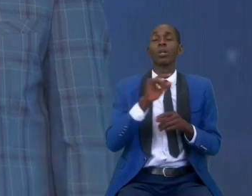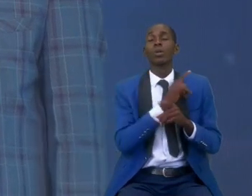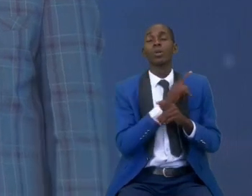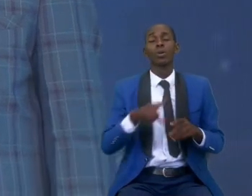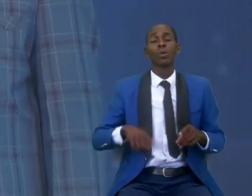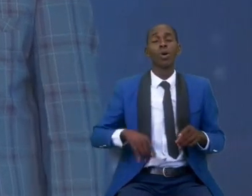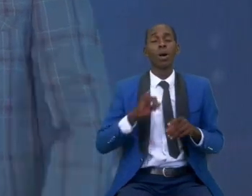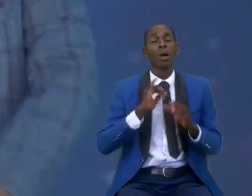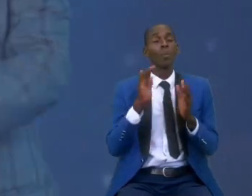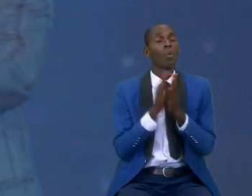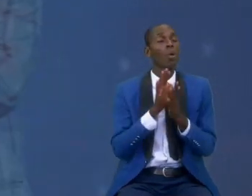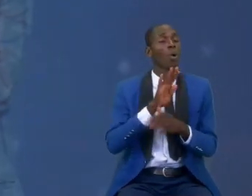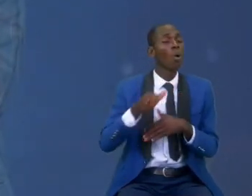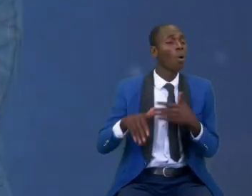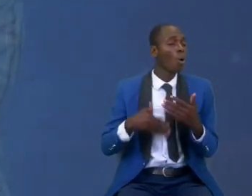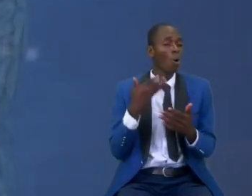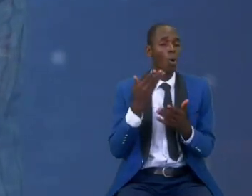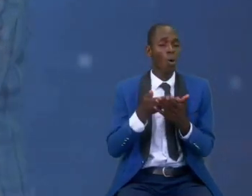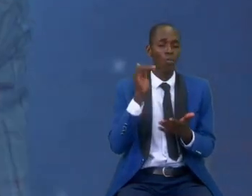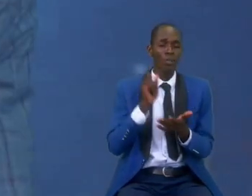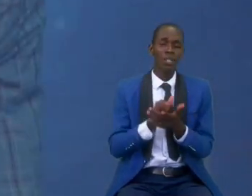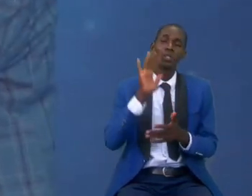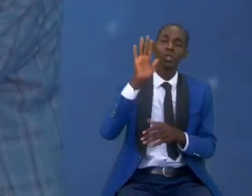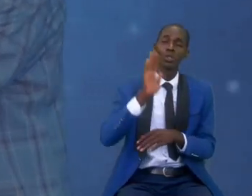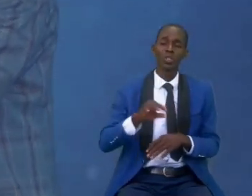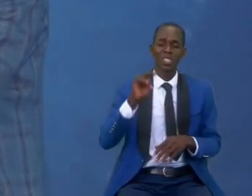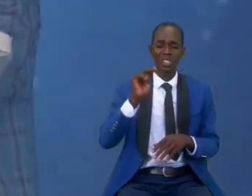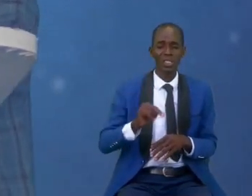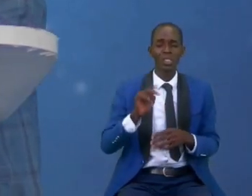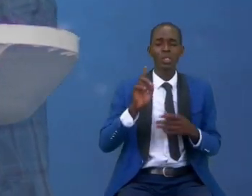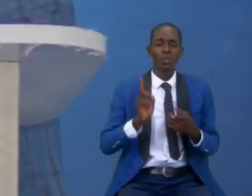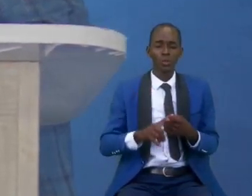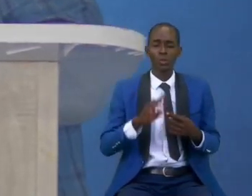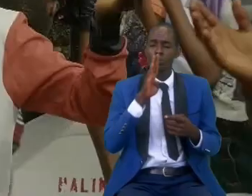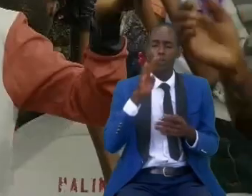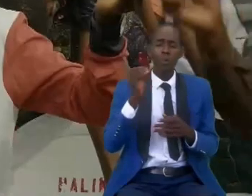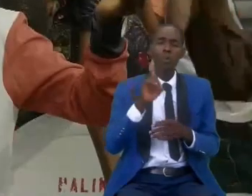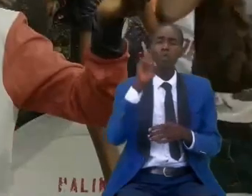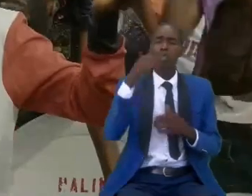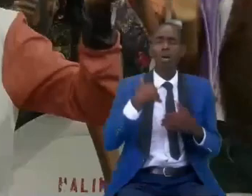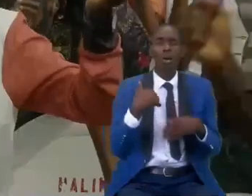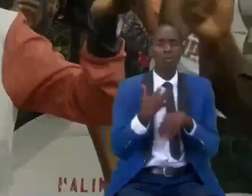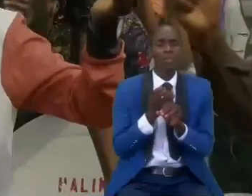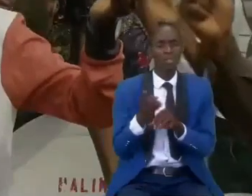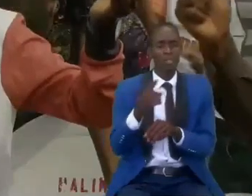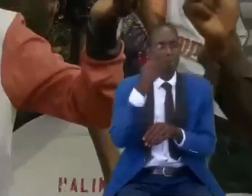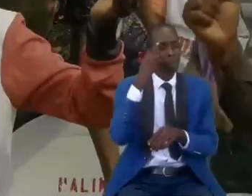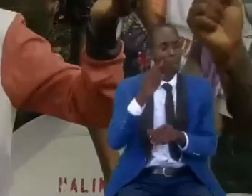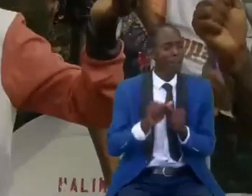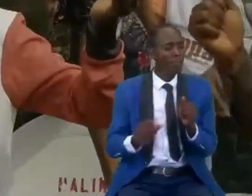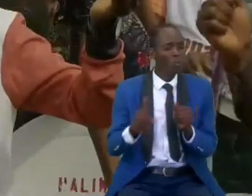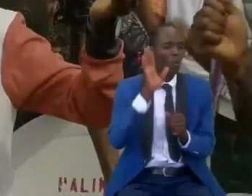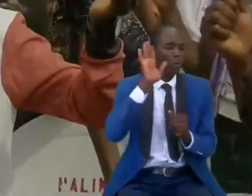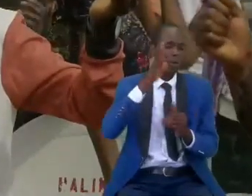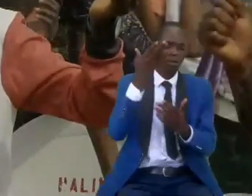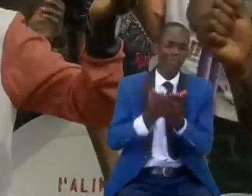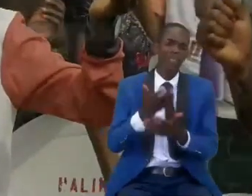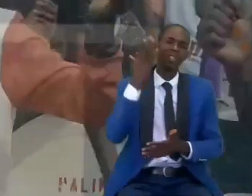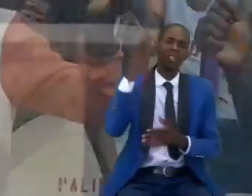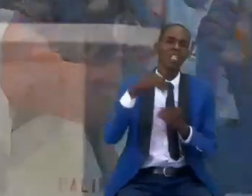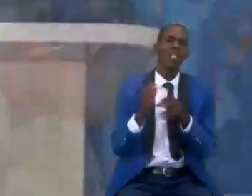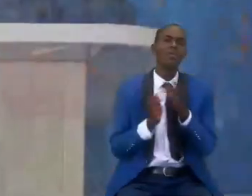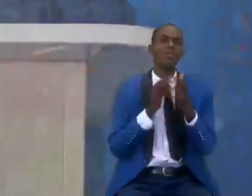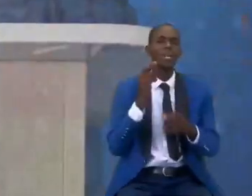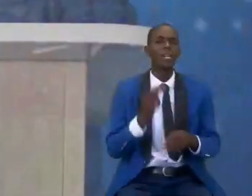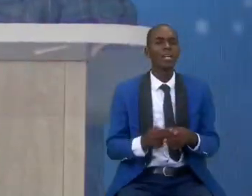have created them for, everyone will get there in Jesus' name. Amen. And we will